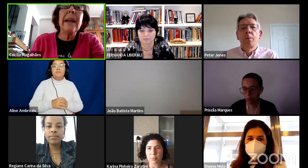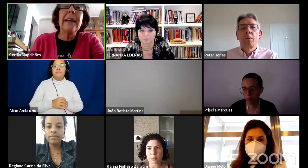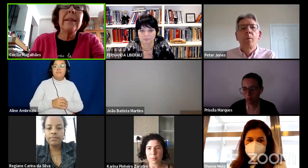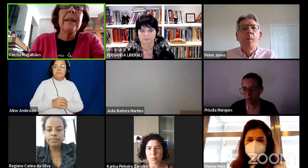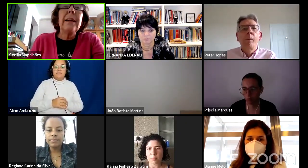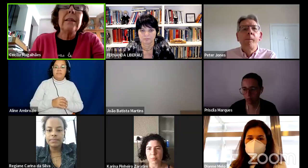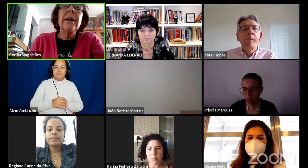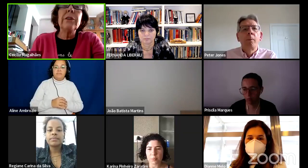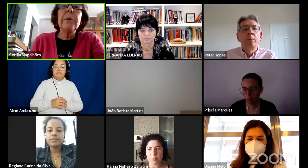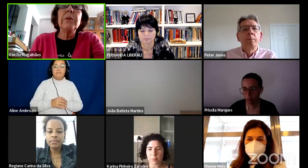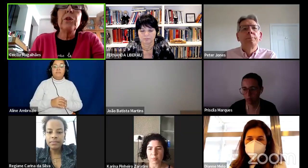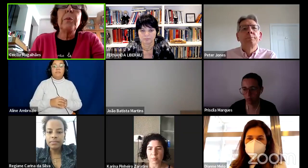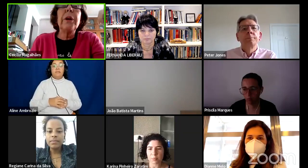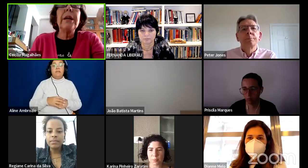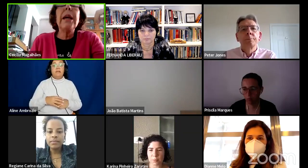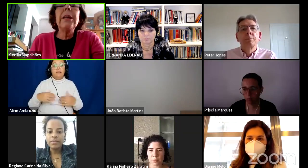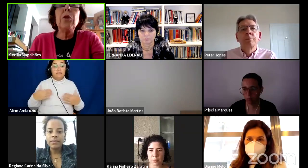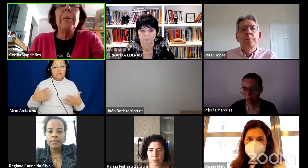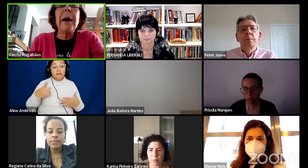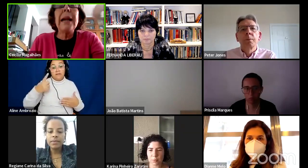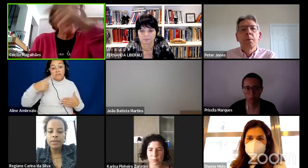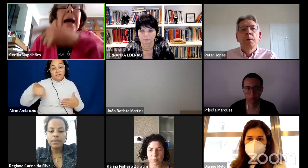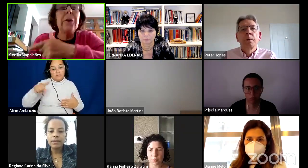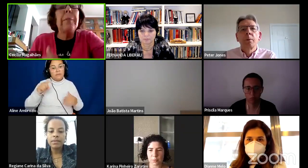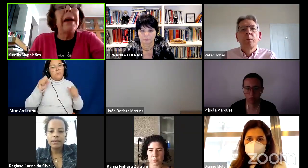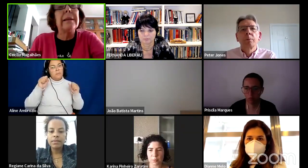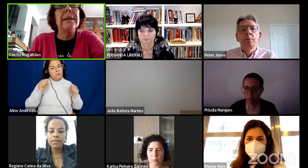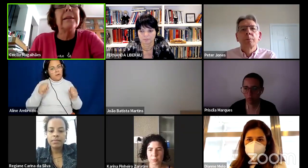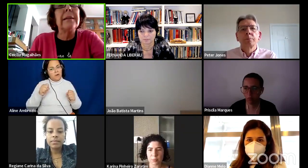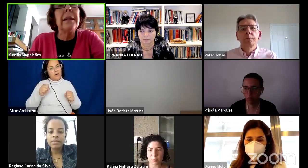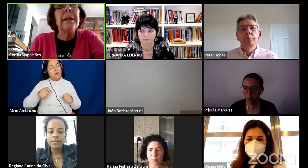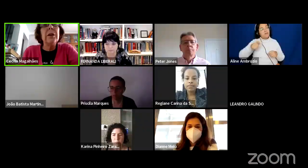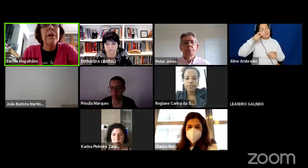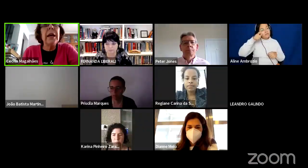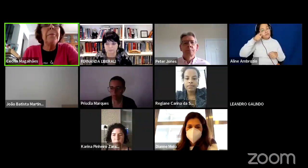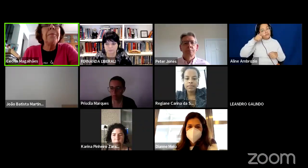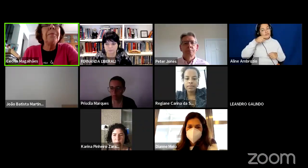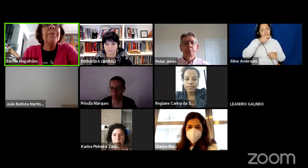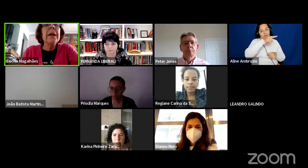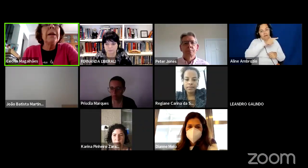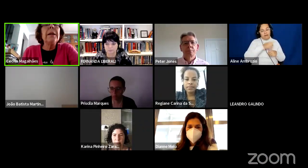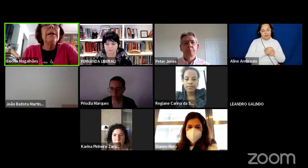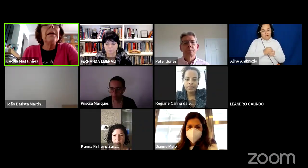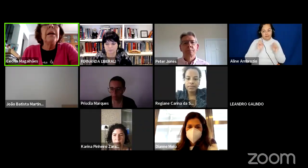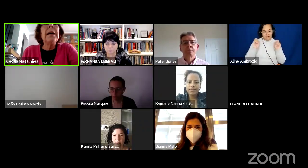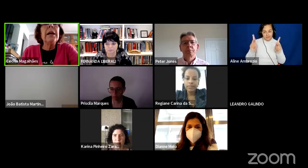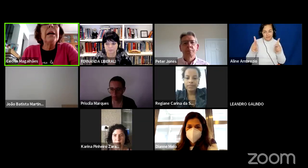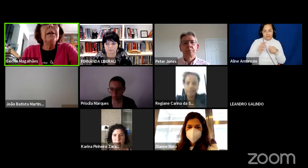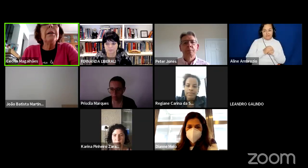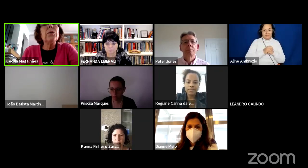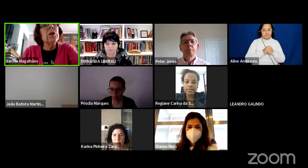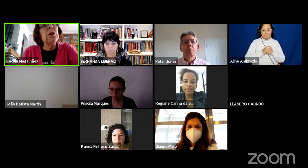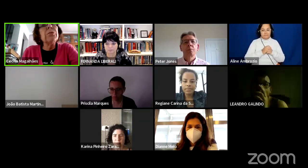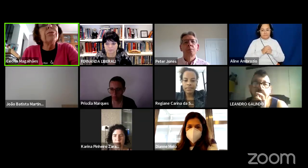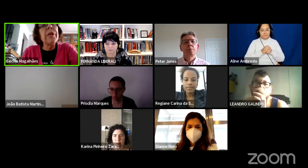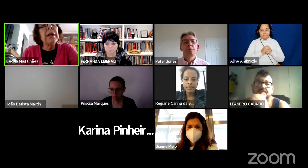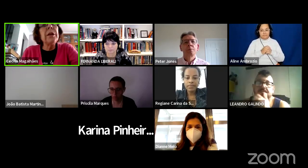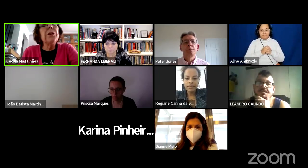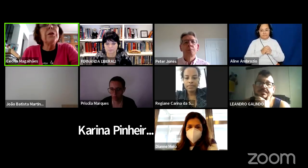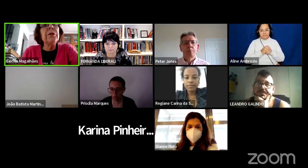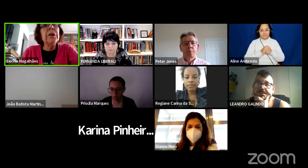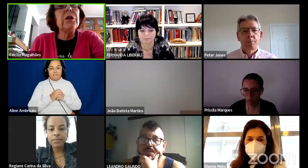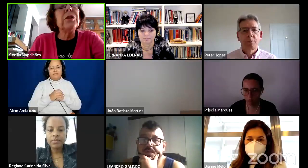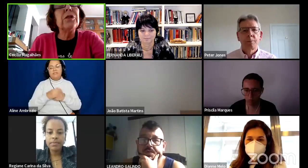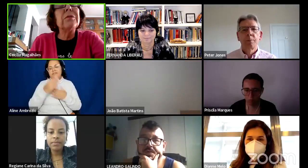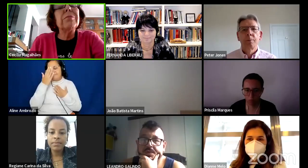no Padlet. Então, as pessoas podem retomar lá no Padlet, ok? So